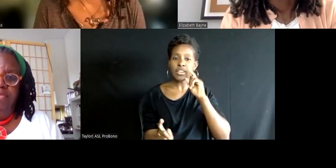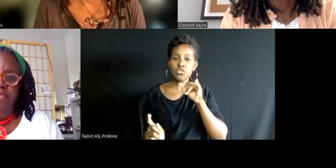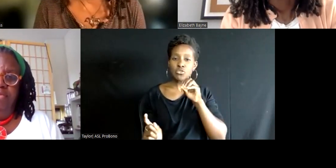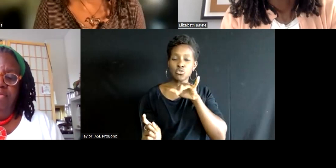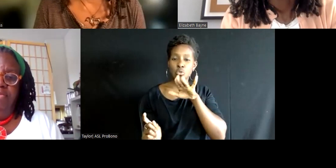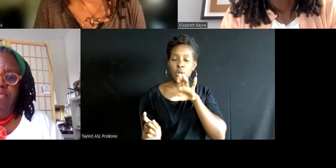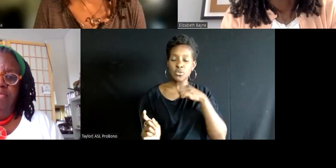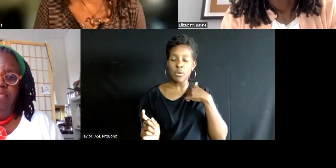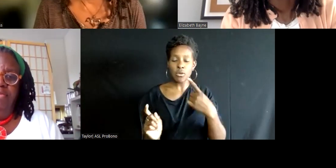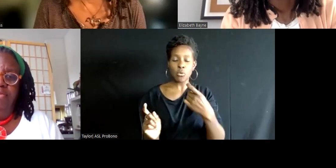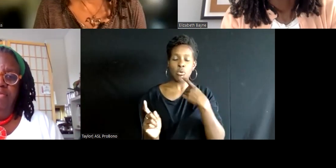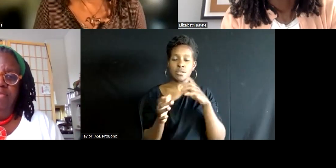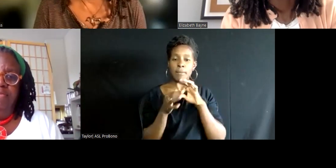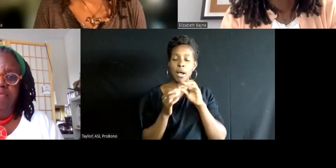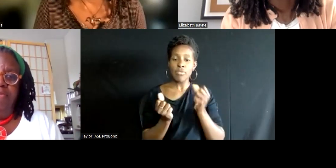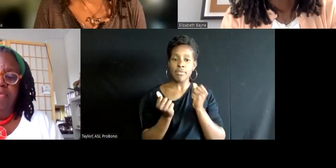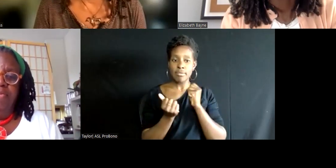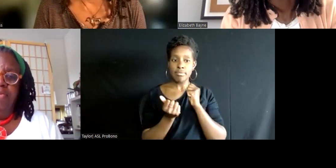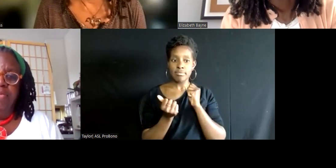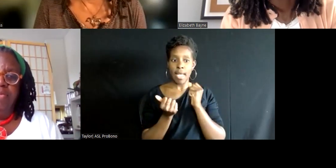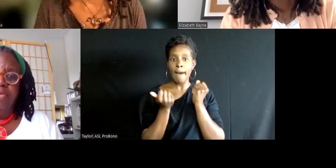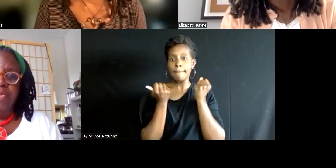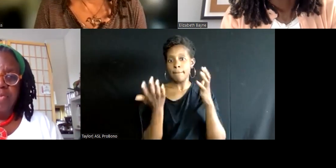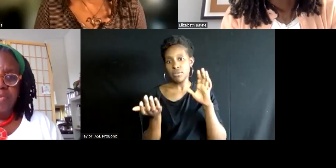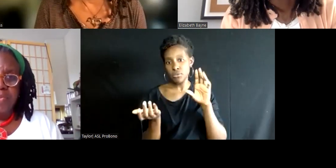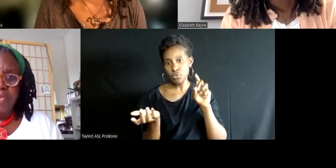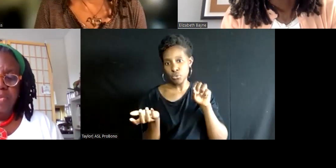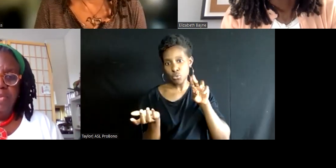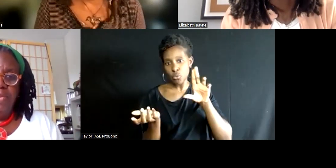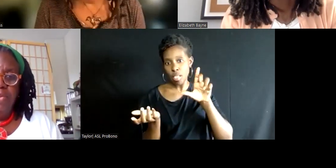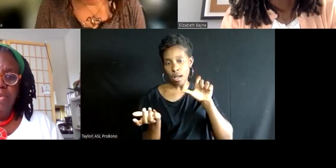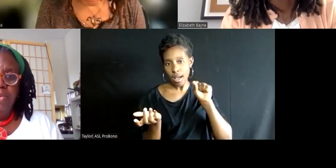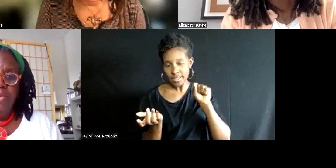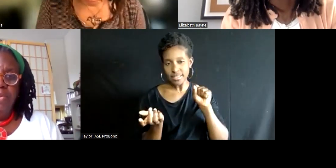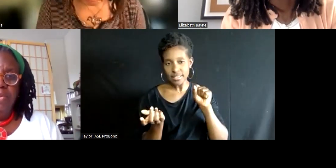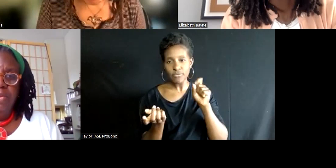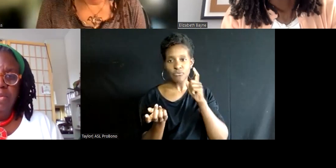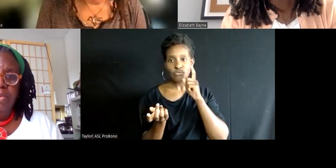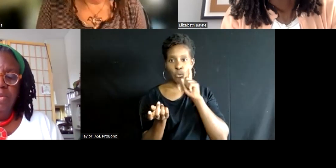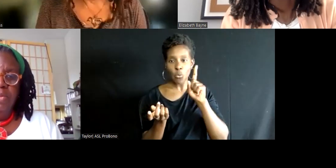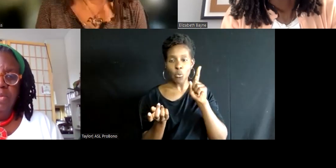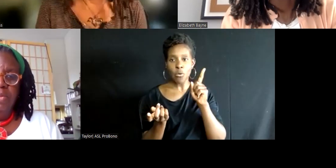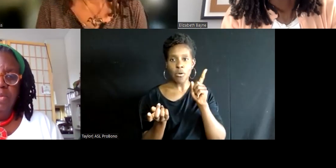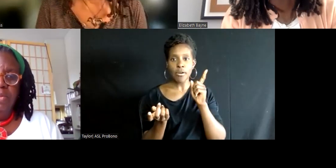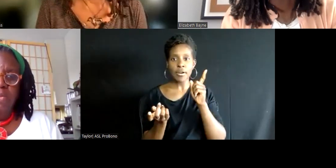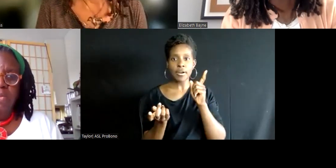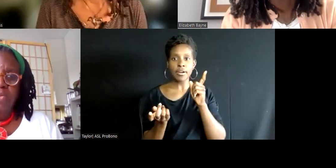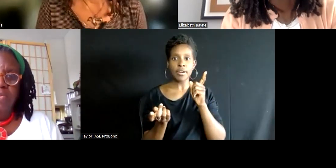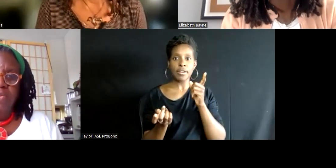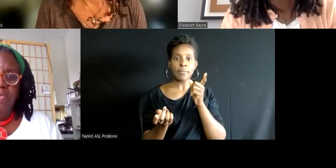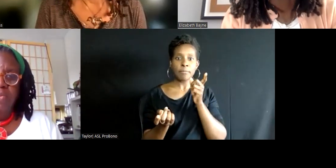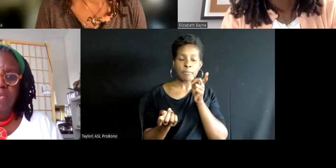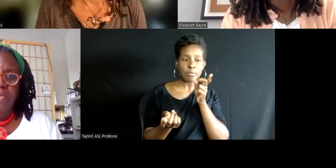of doulas in respect to the maternal death